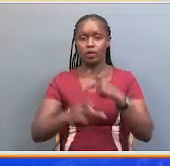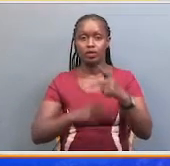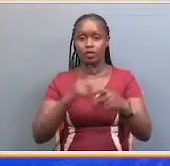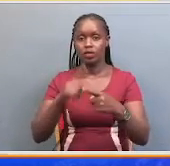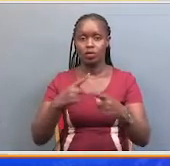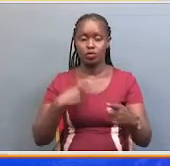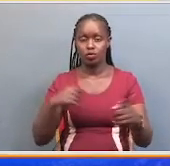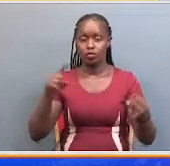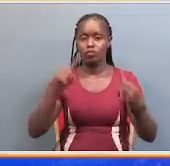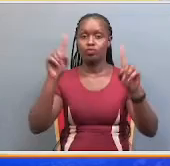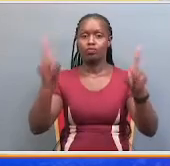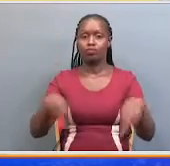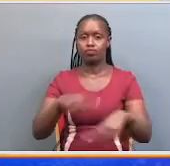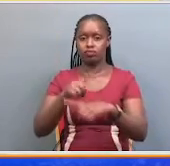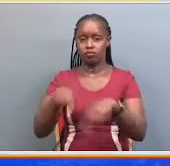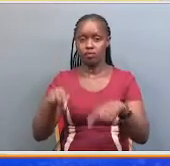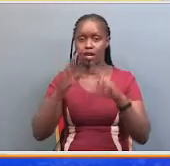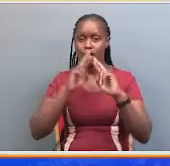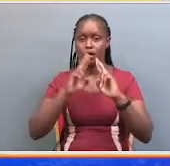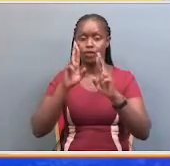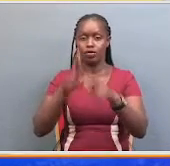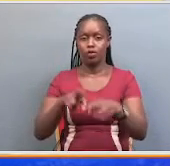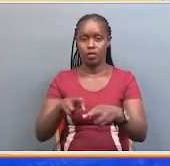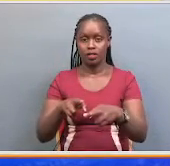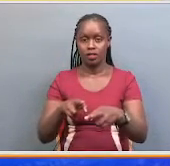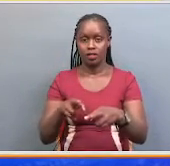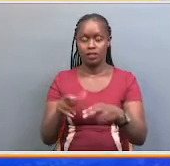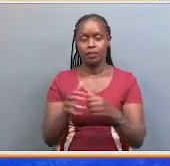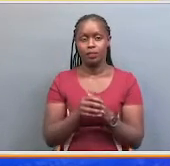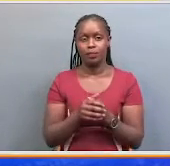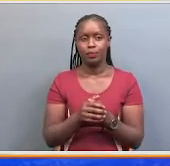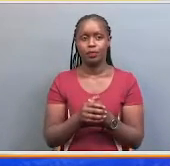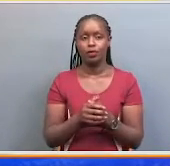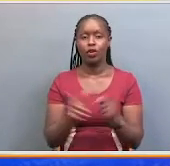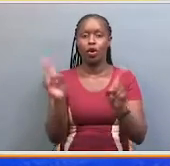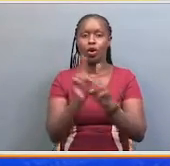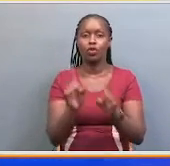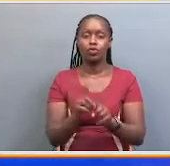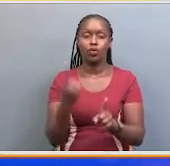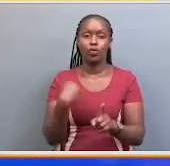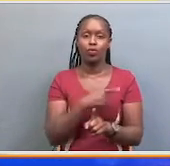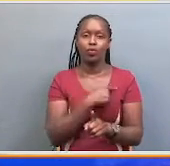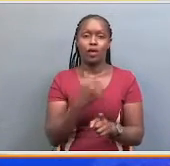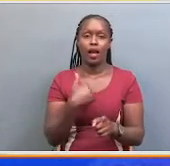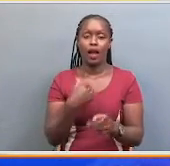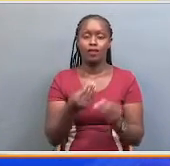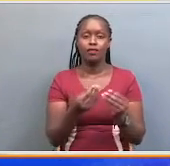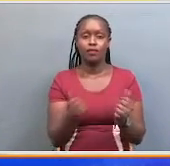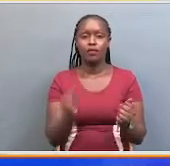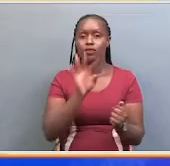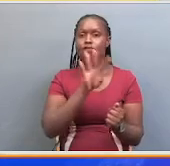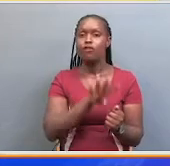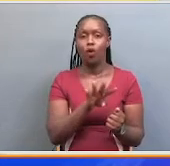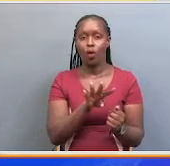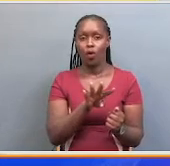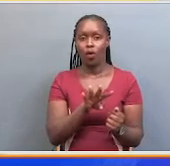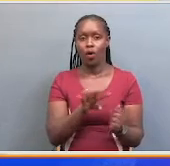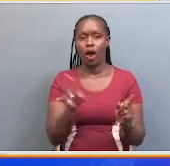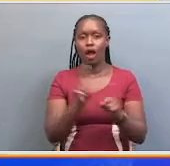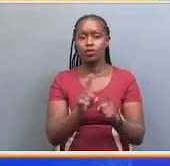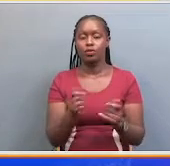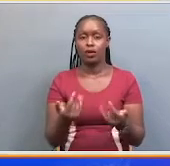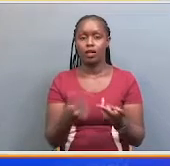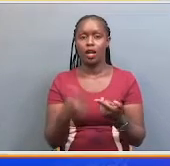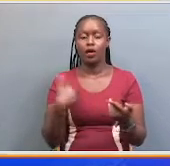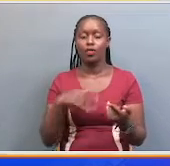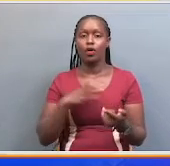nullify those results or cancel those results. We have also considered 4 of them, and the committee